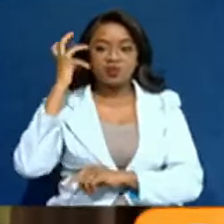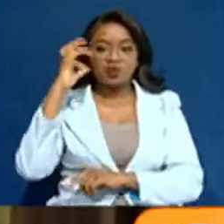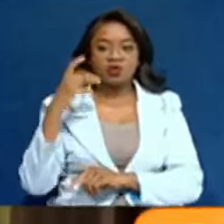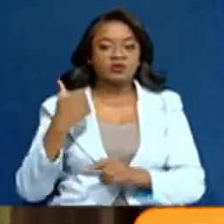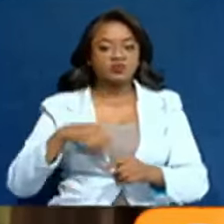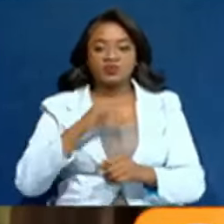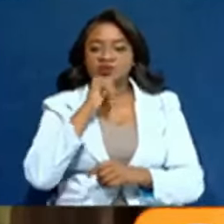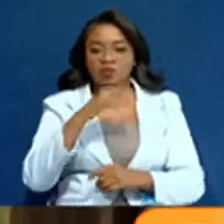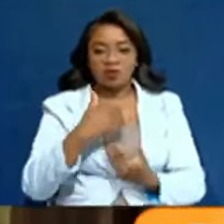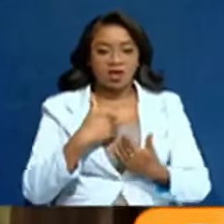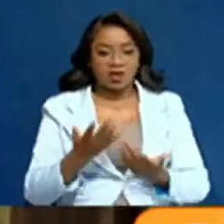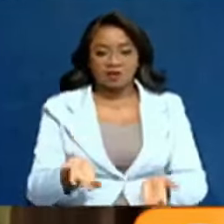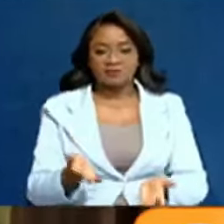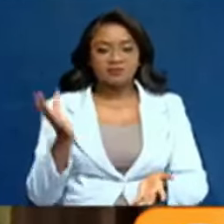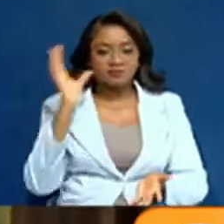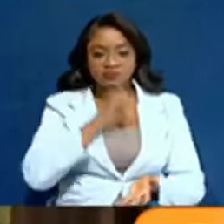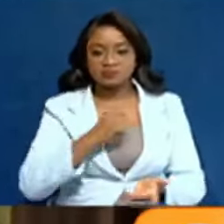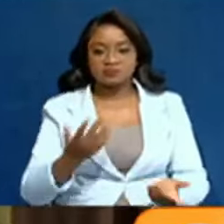missing.